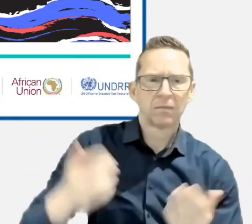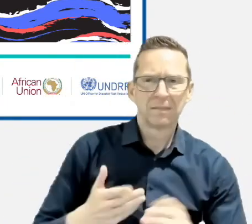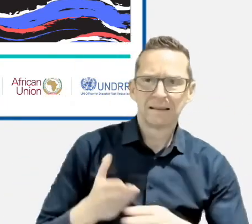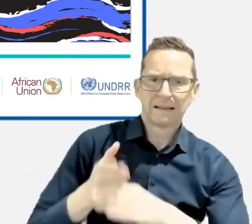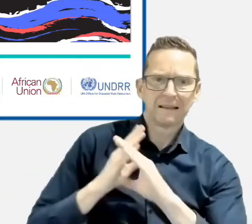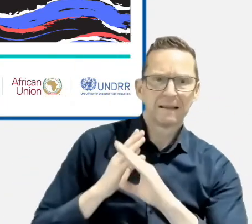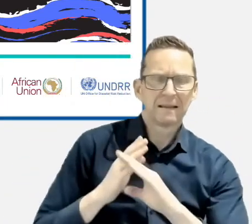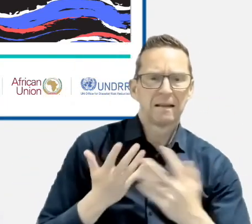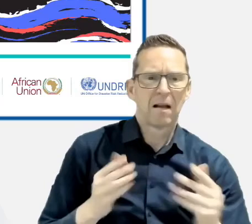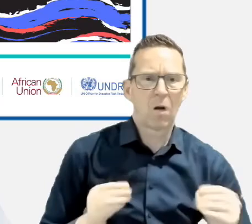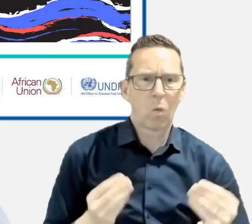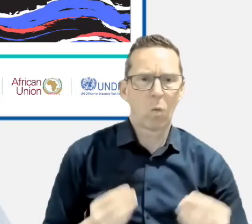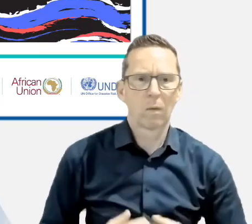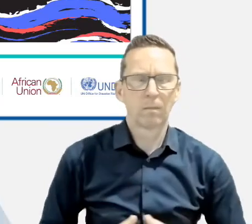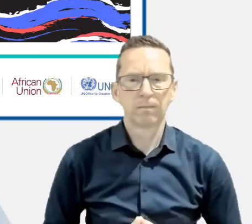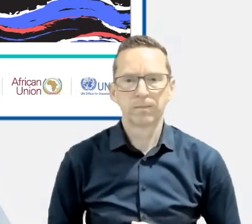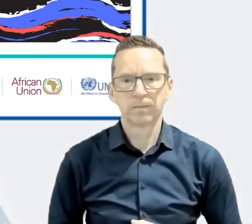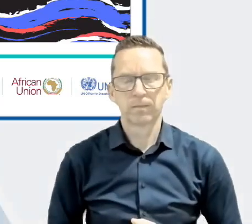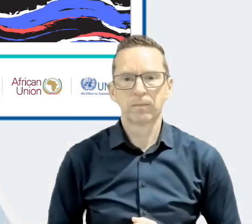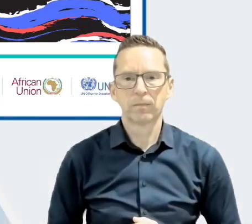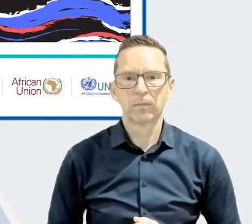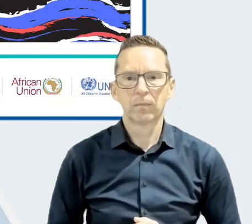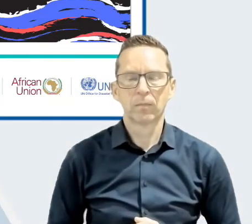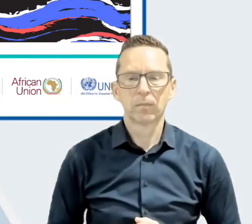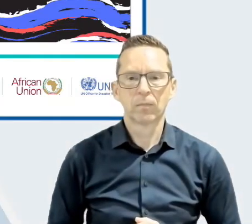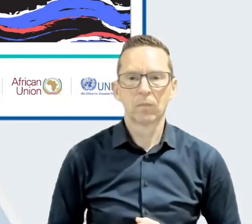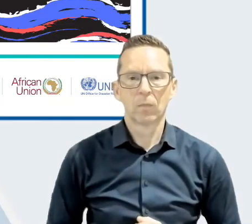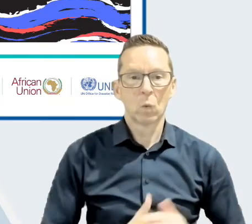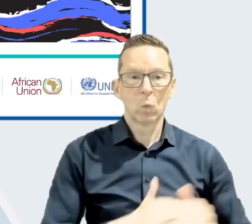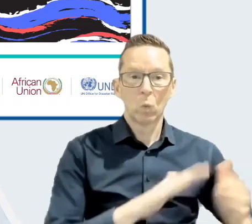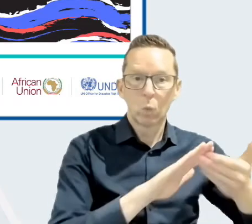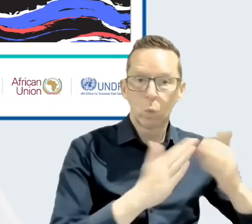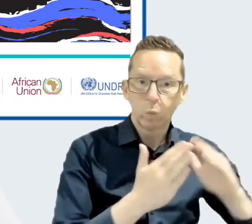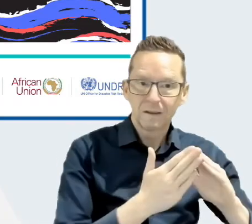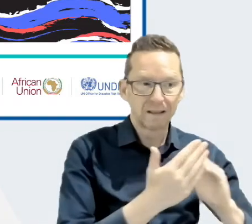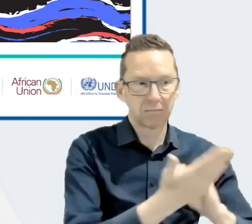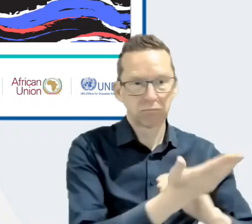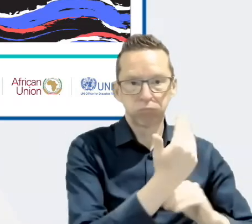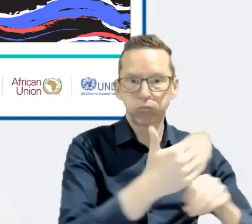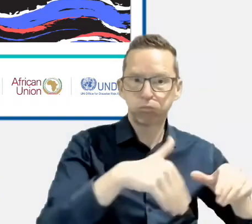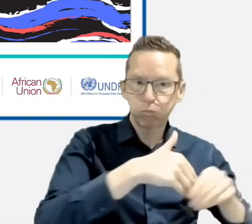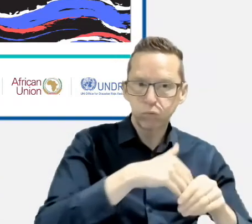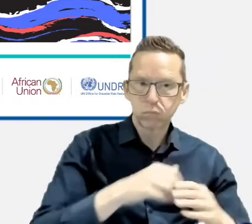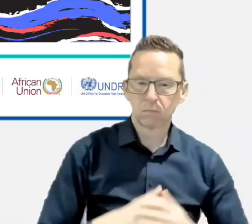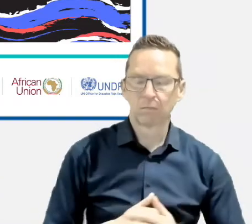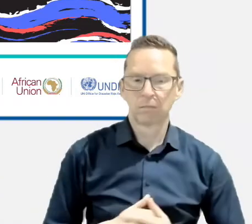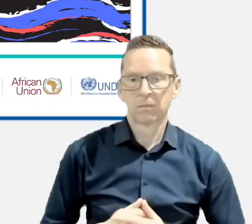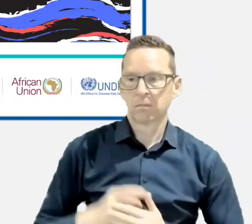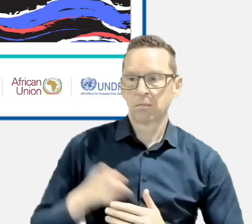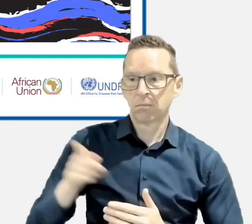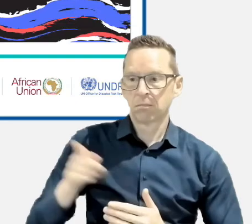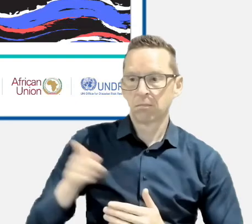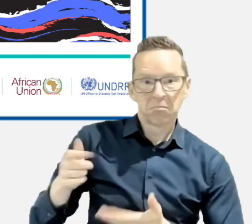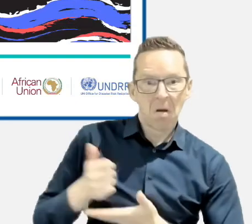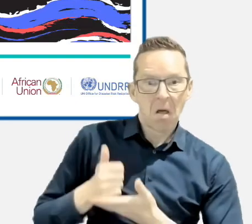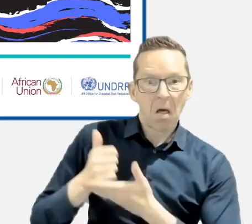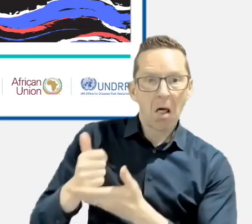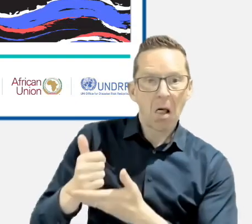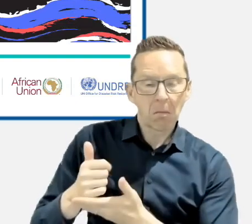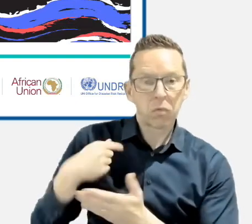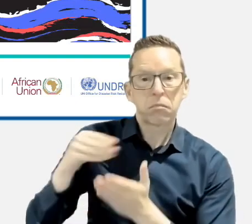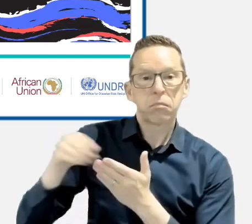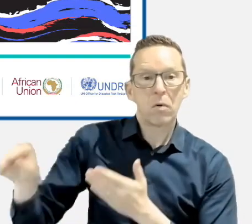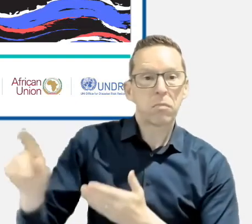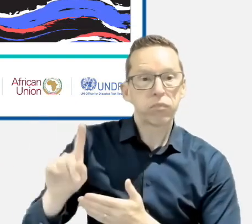we have volunteers participating, and the whole thing is this whole of government and whole of society approach. We need to understand